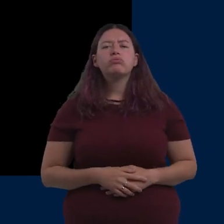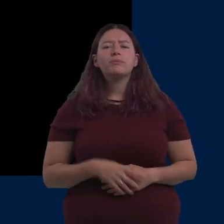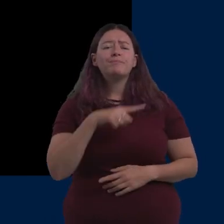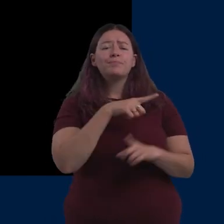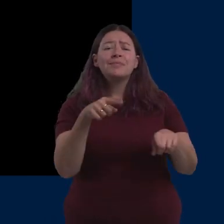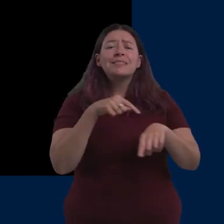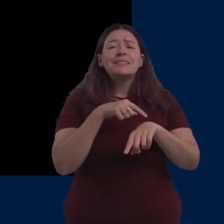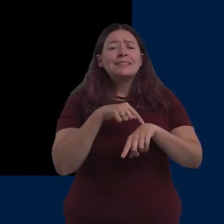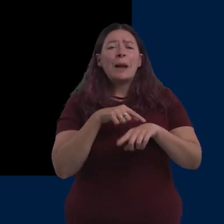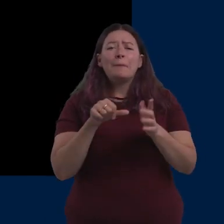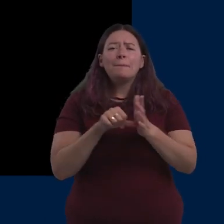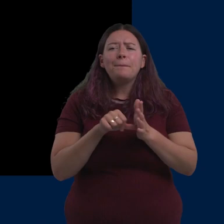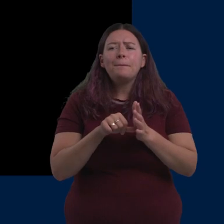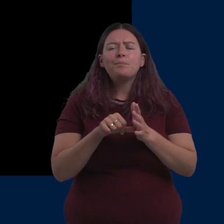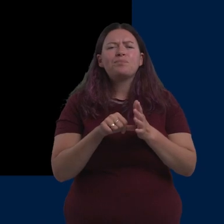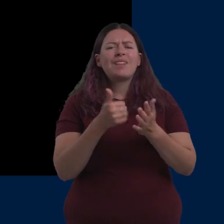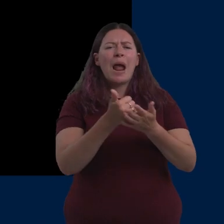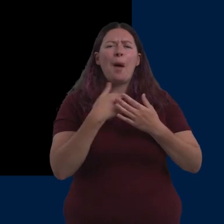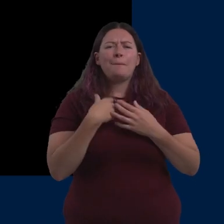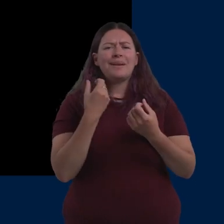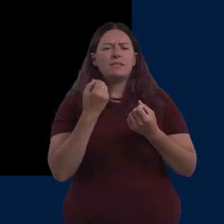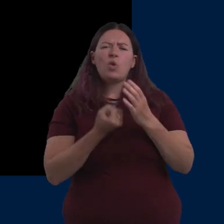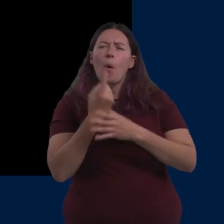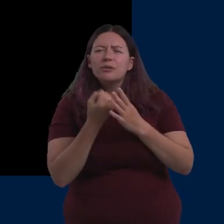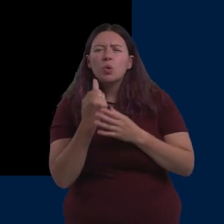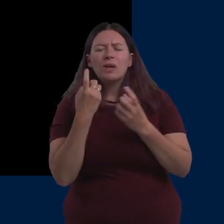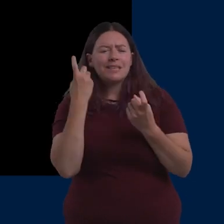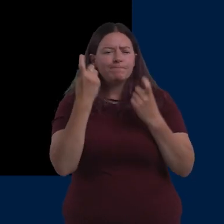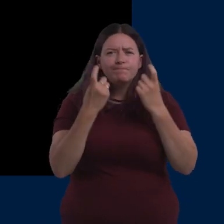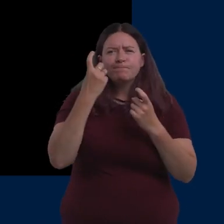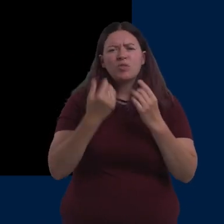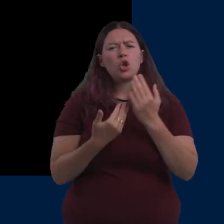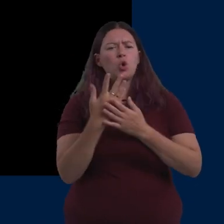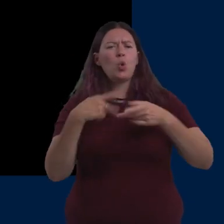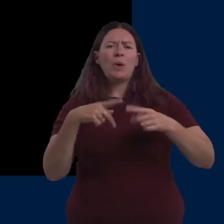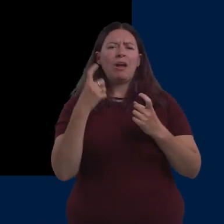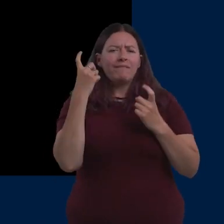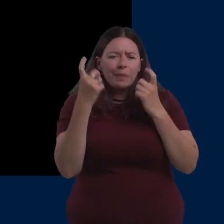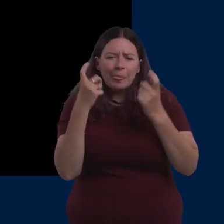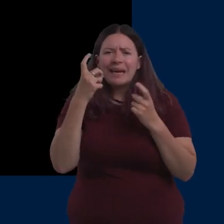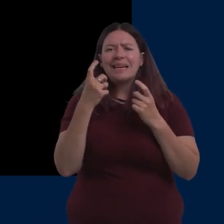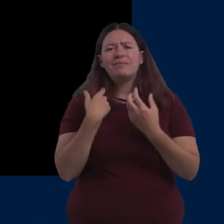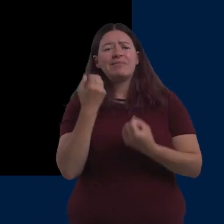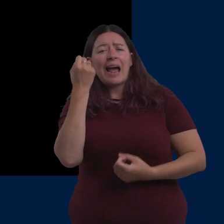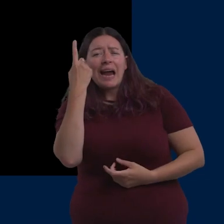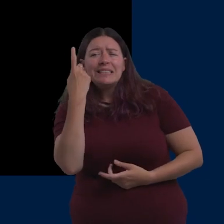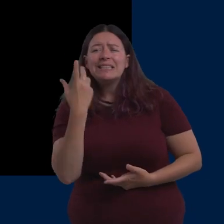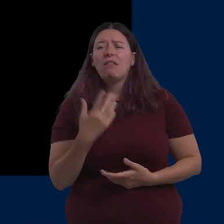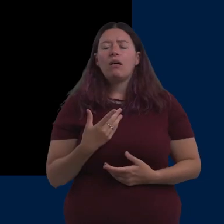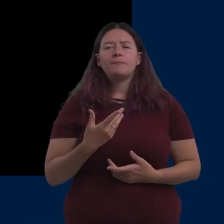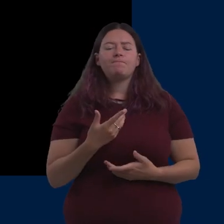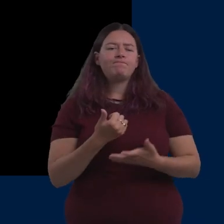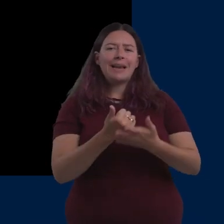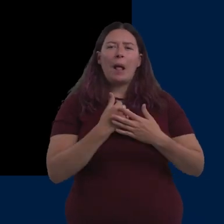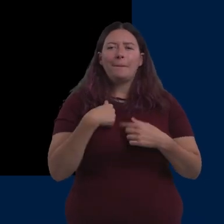was these challenges which provided me with an opportunity to find new ways of thinking, new ideas, and instilled in